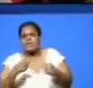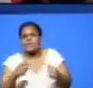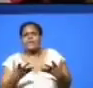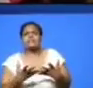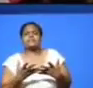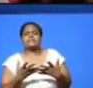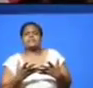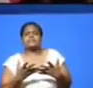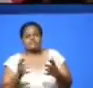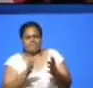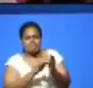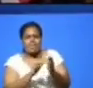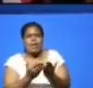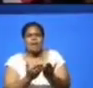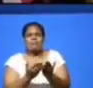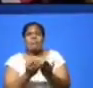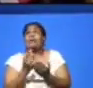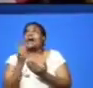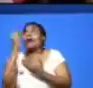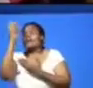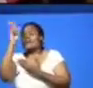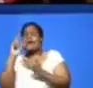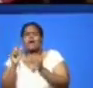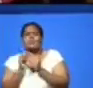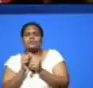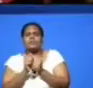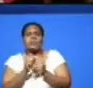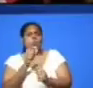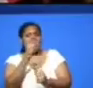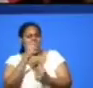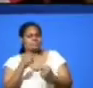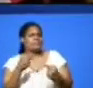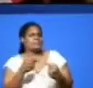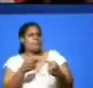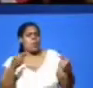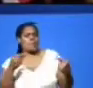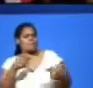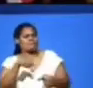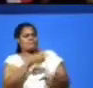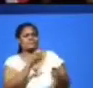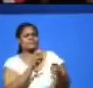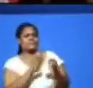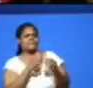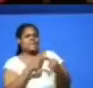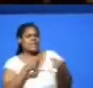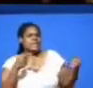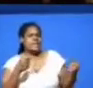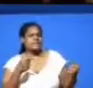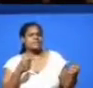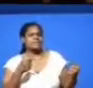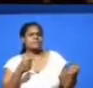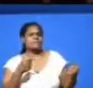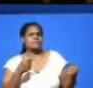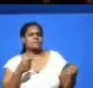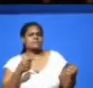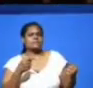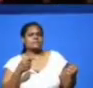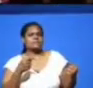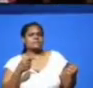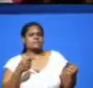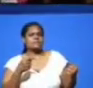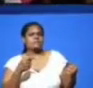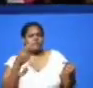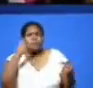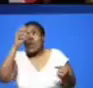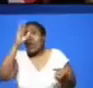man standing in defiance against evil, in triumphant certainty for his God. Because